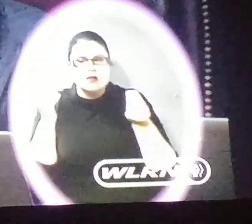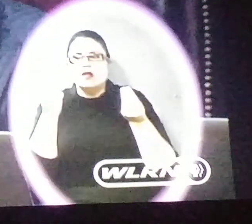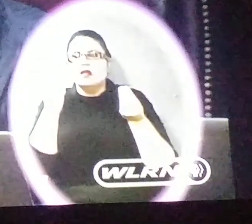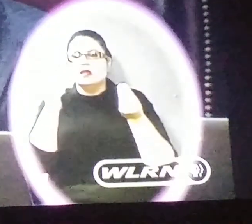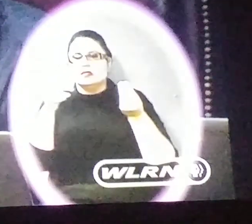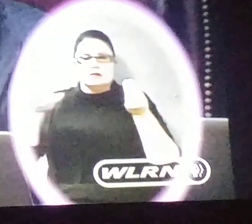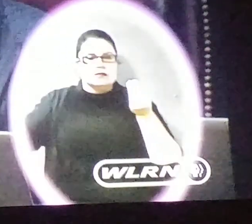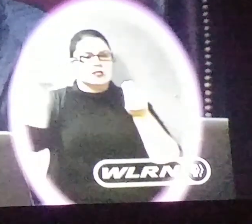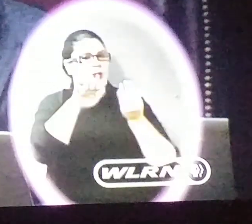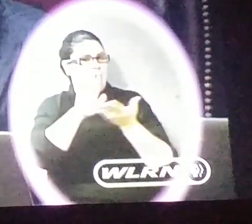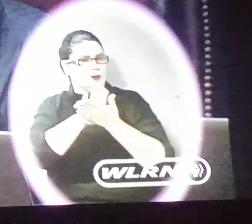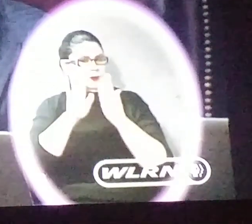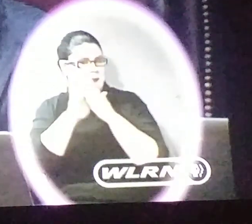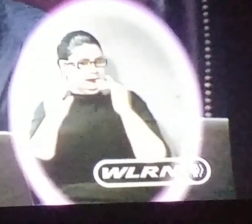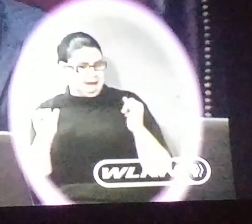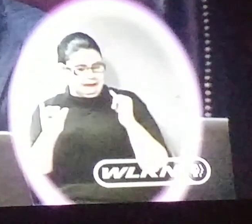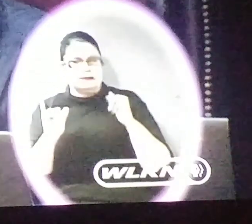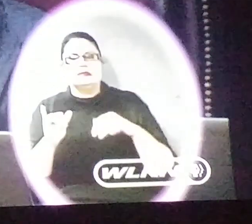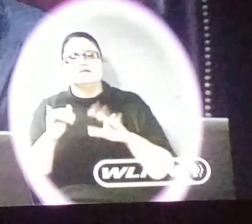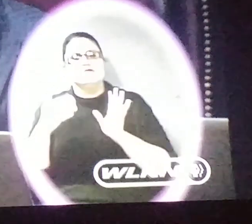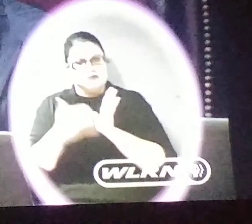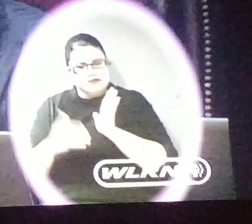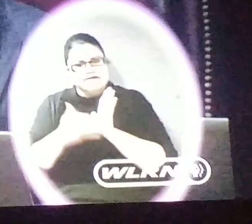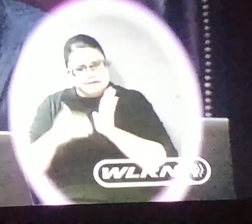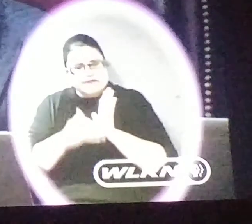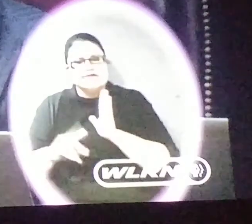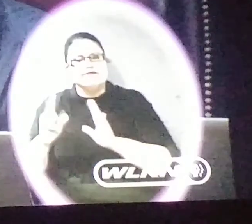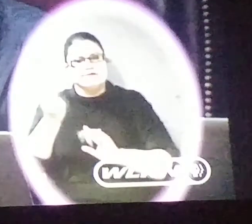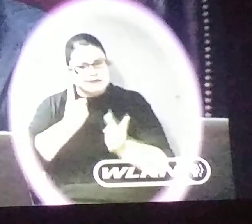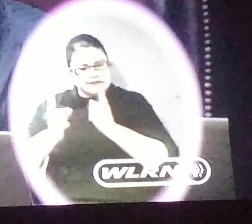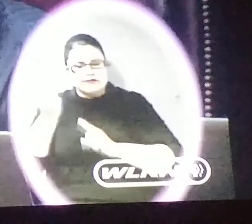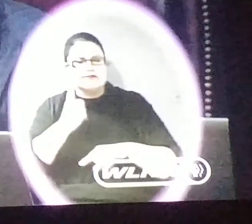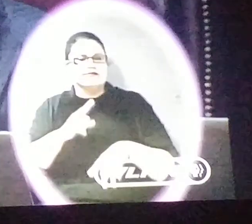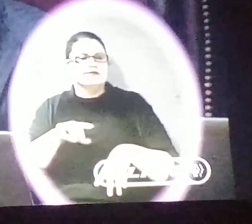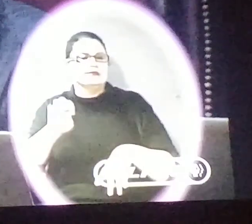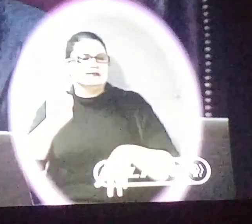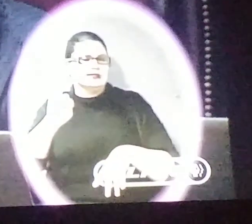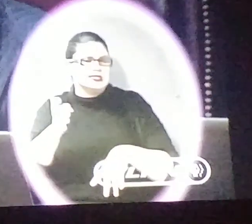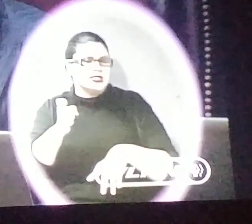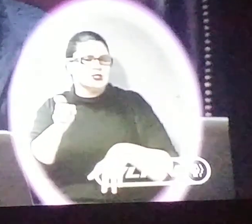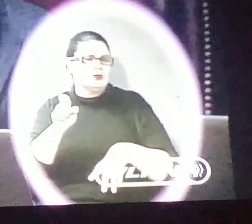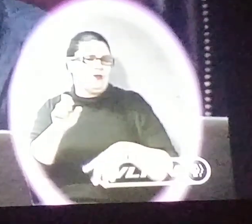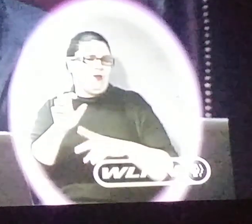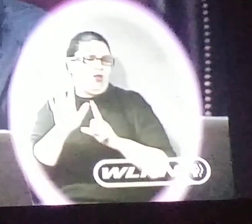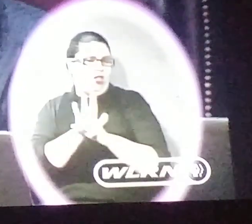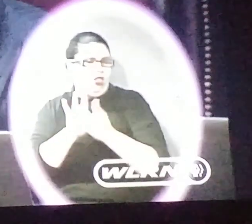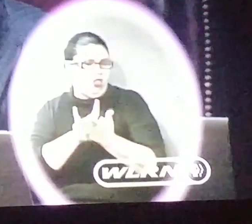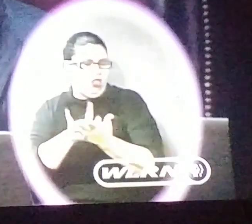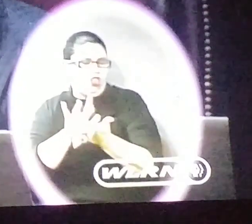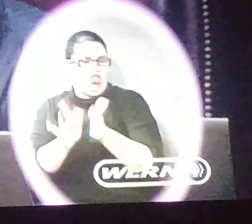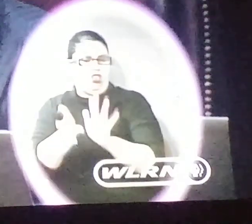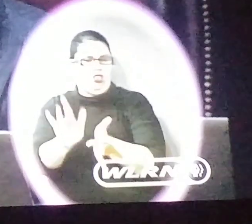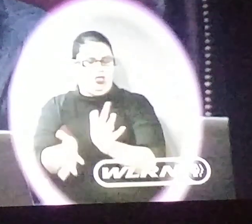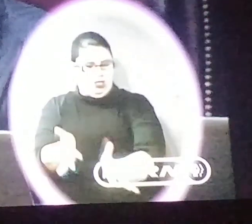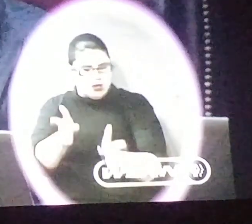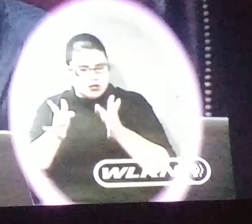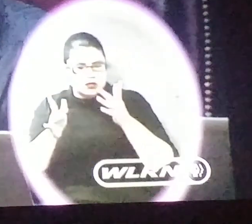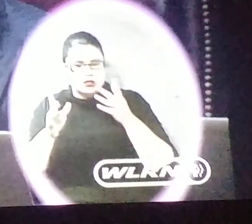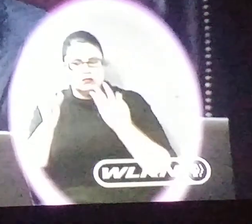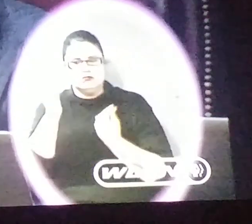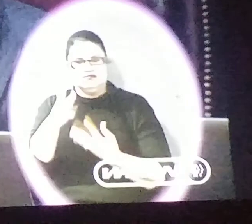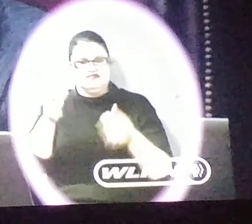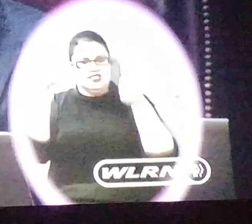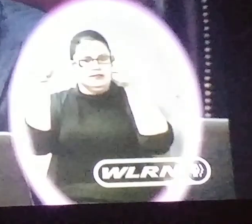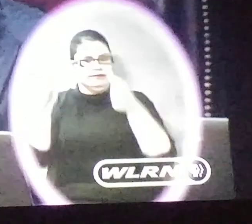system often receive sexual predator notifications that are actually placed in schools.